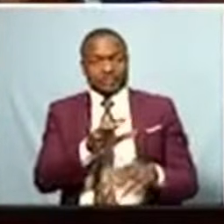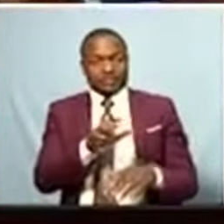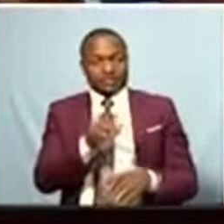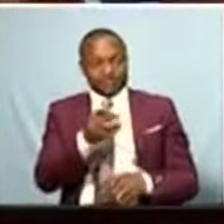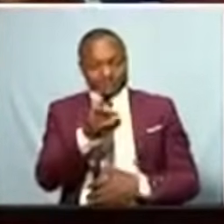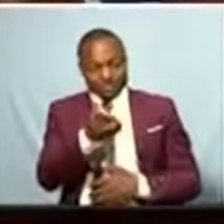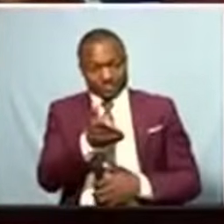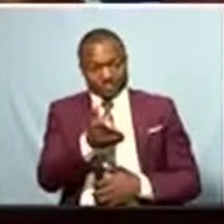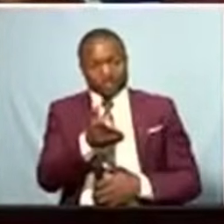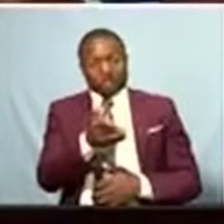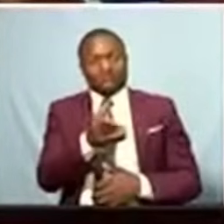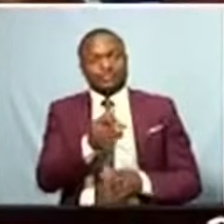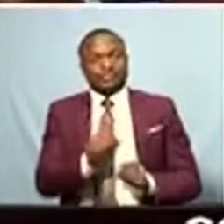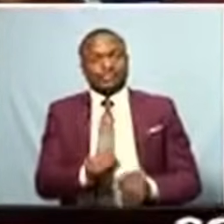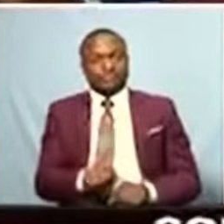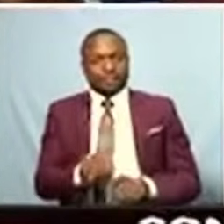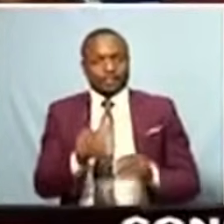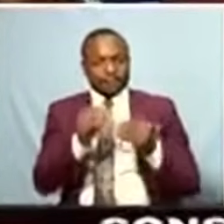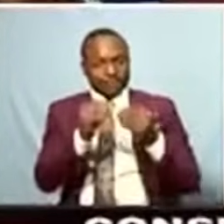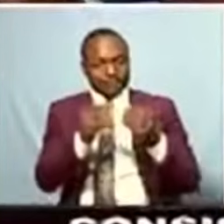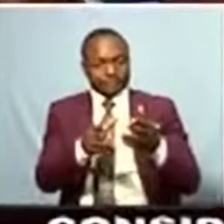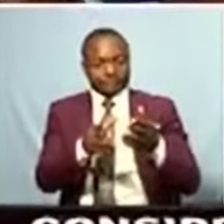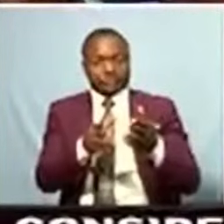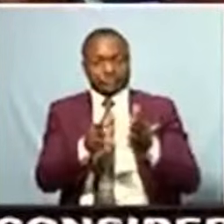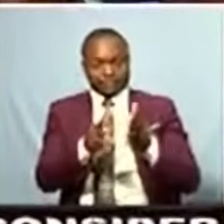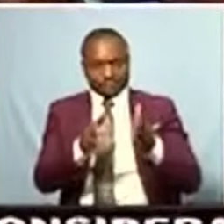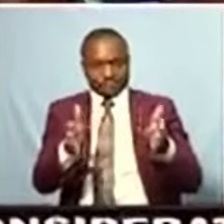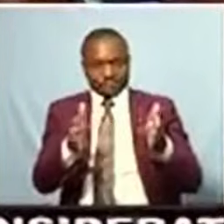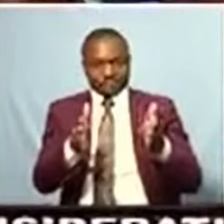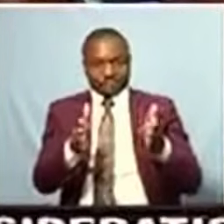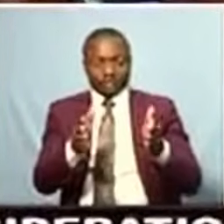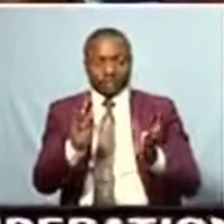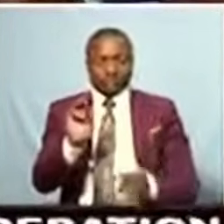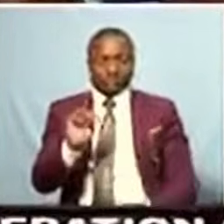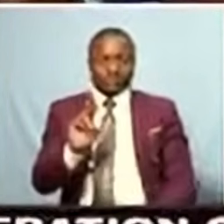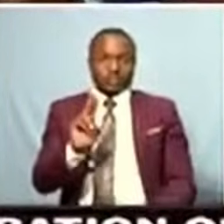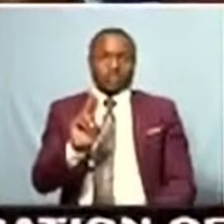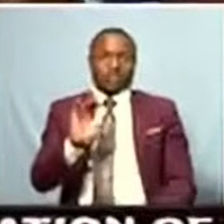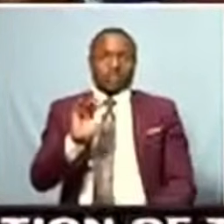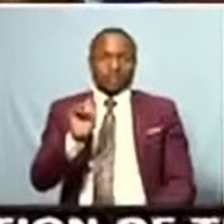please, you can give him space to. It's Mr. Myambanko,